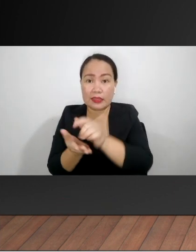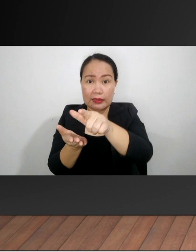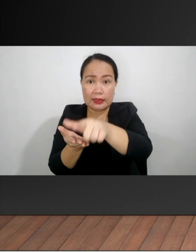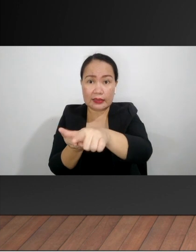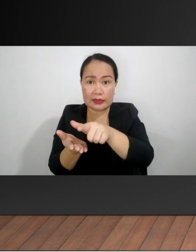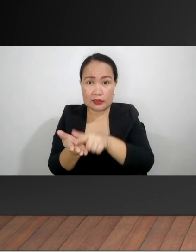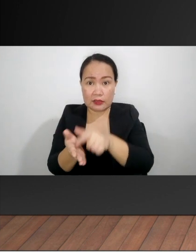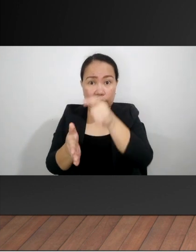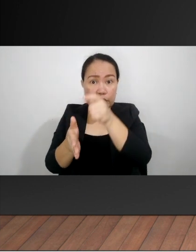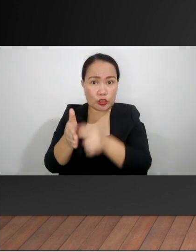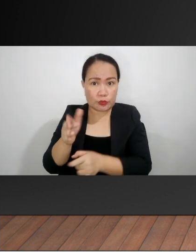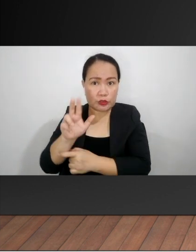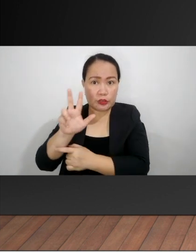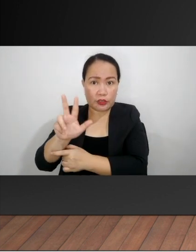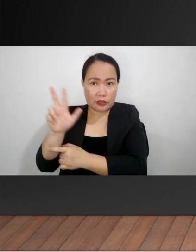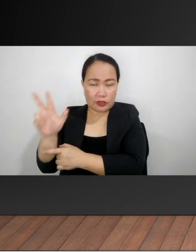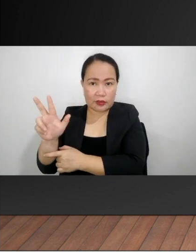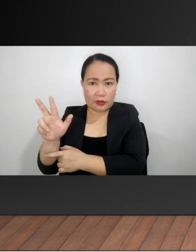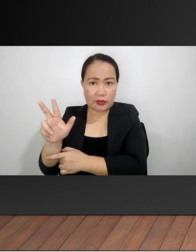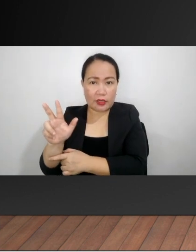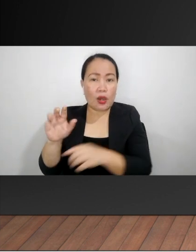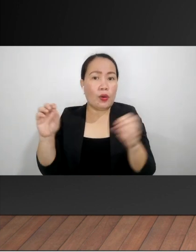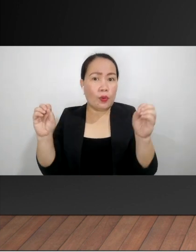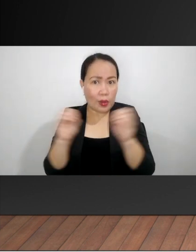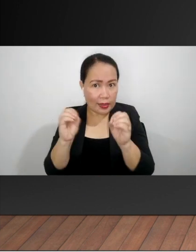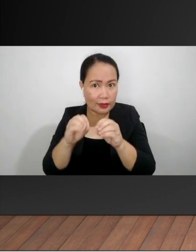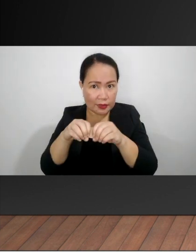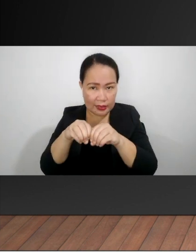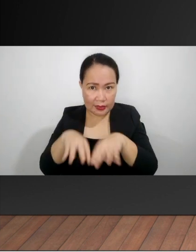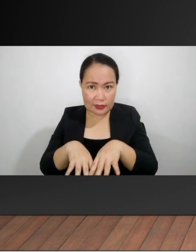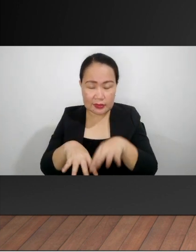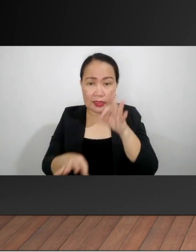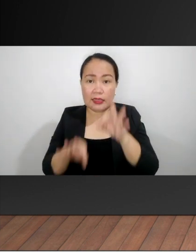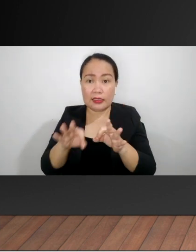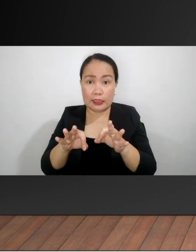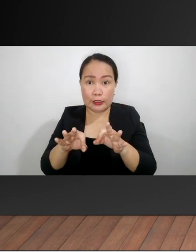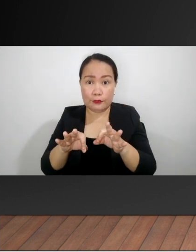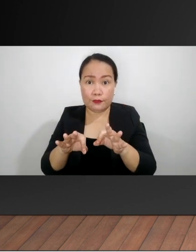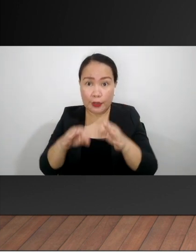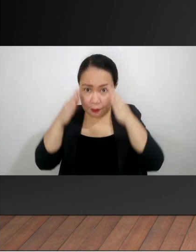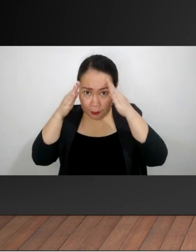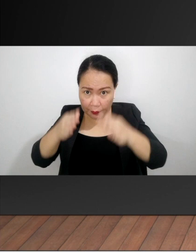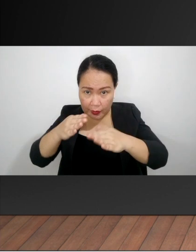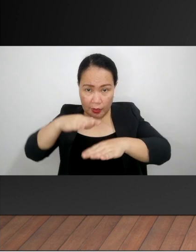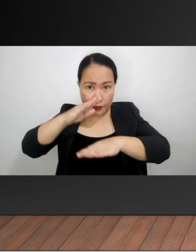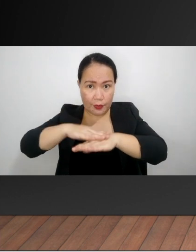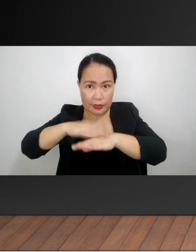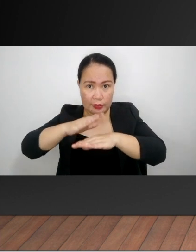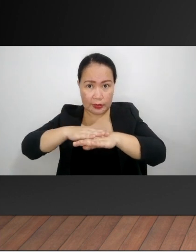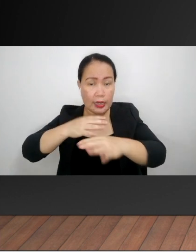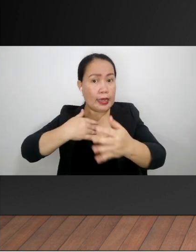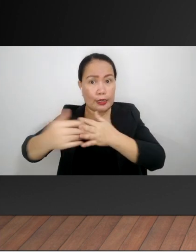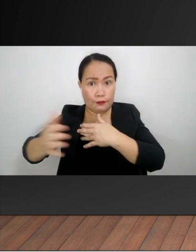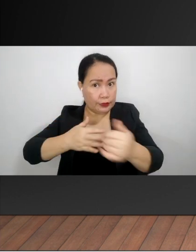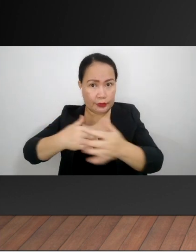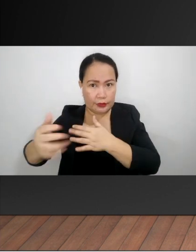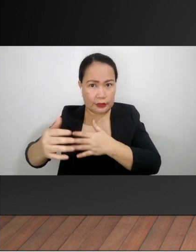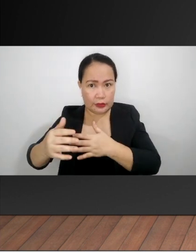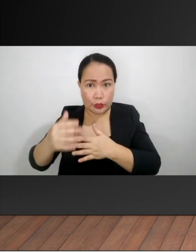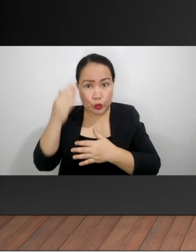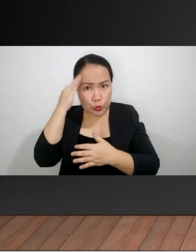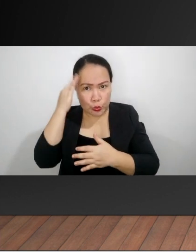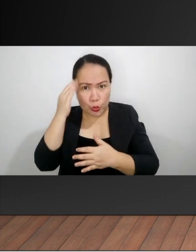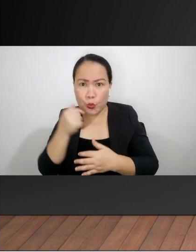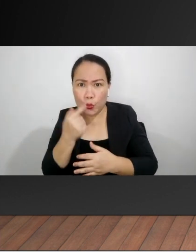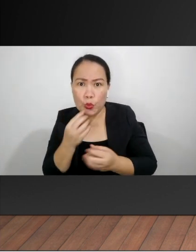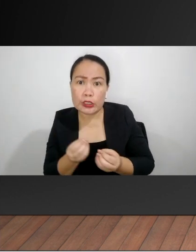Lesson of chapter 33. Nothing is lost if a warning is valued, whether you know or not the person